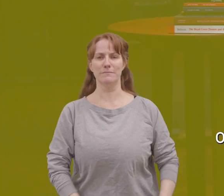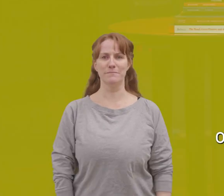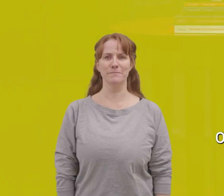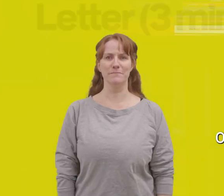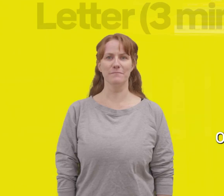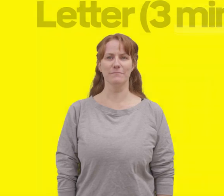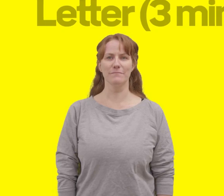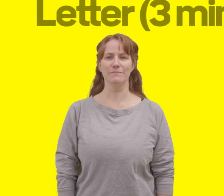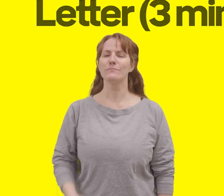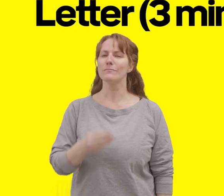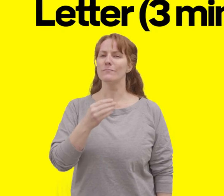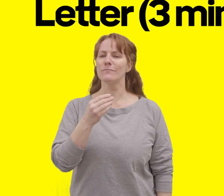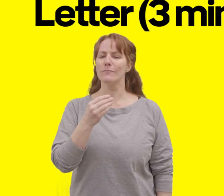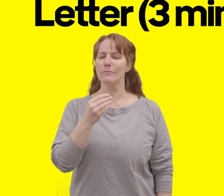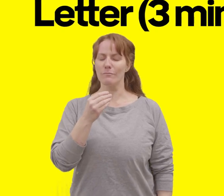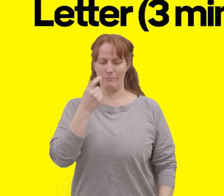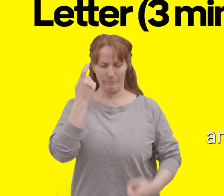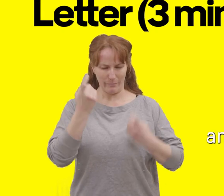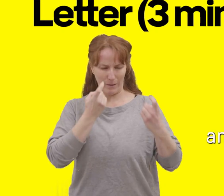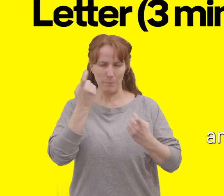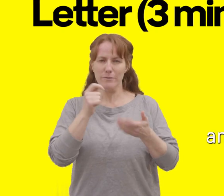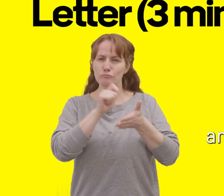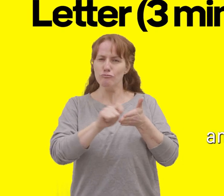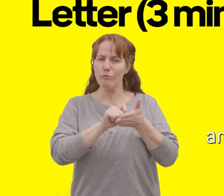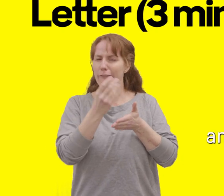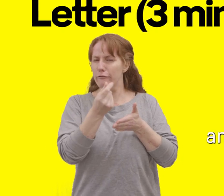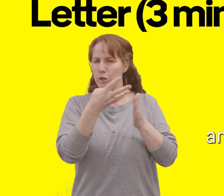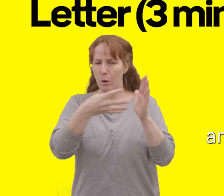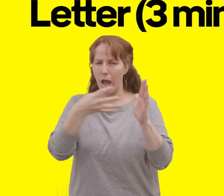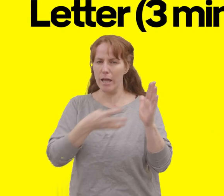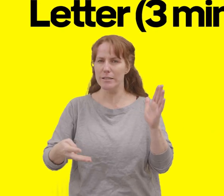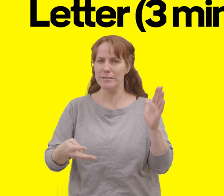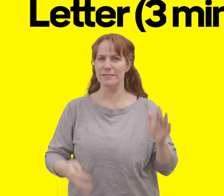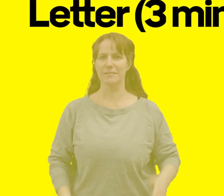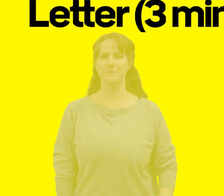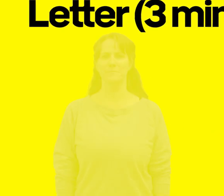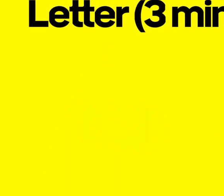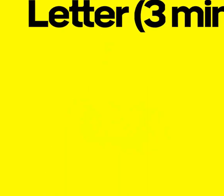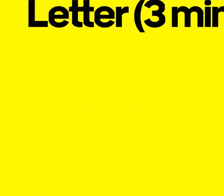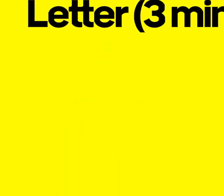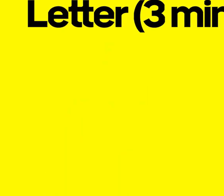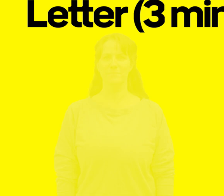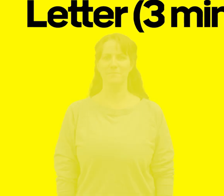letter? Take a few minutes and go ahead and write a few lines.